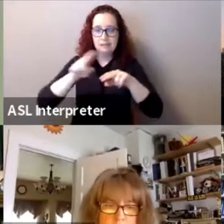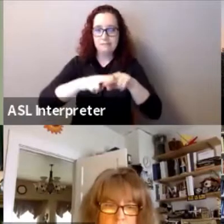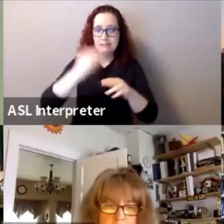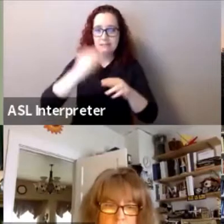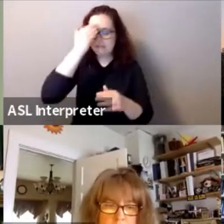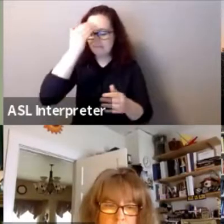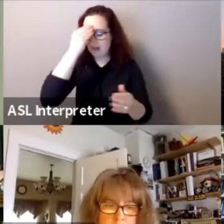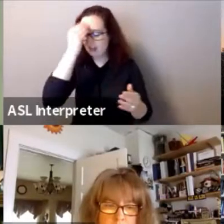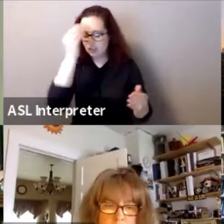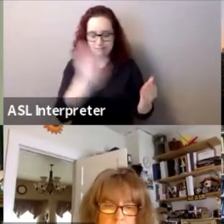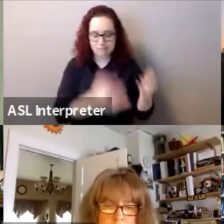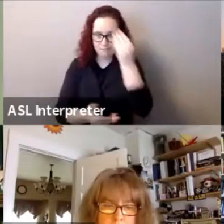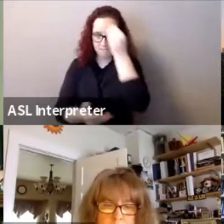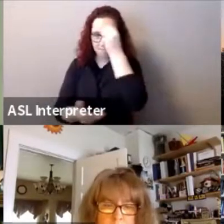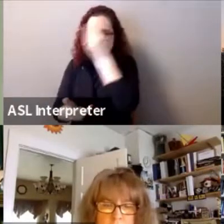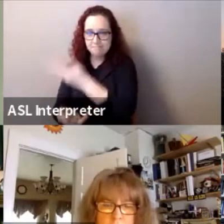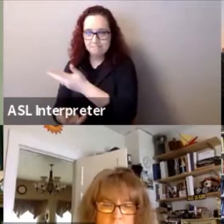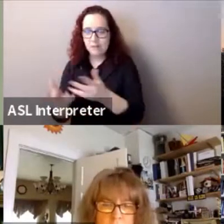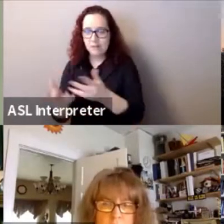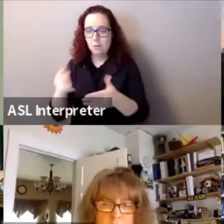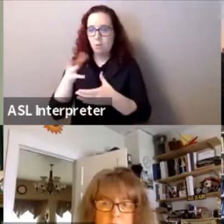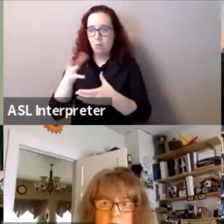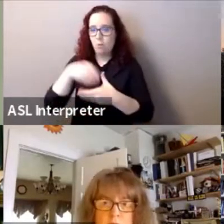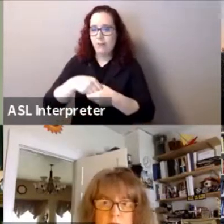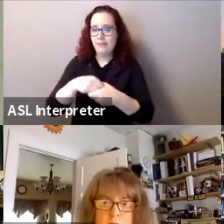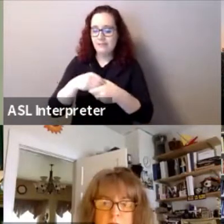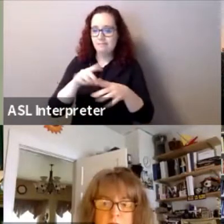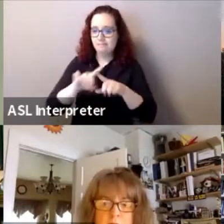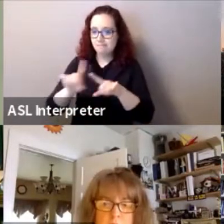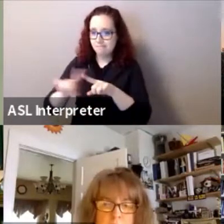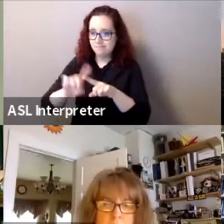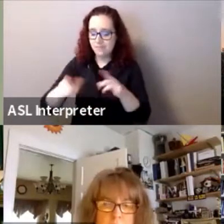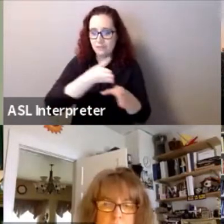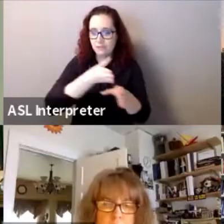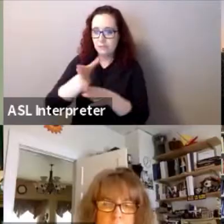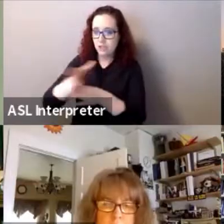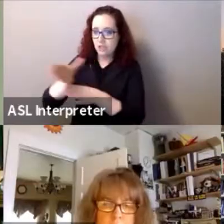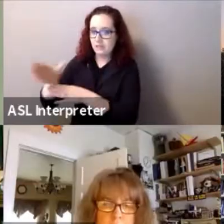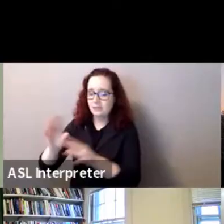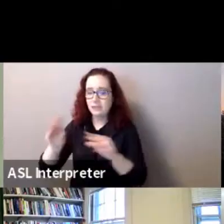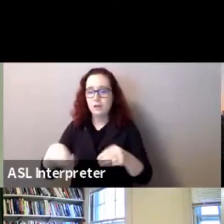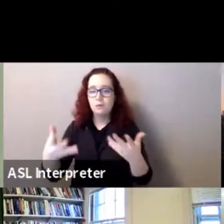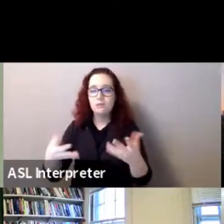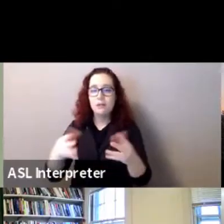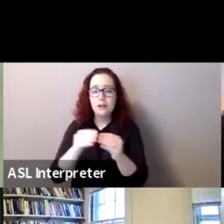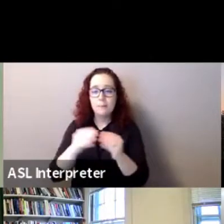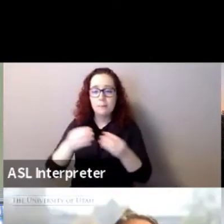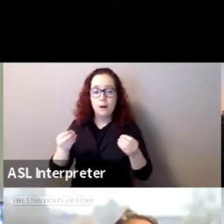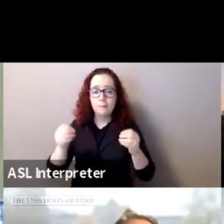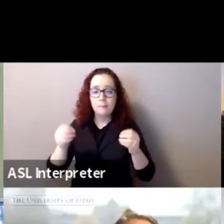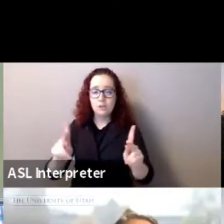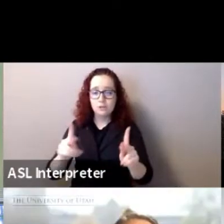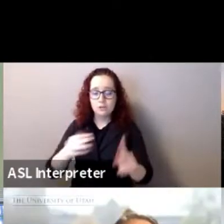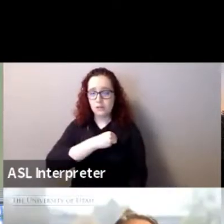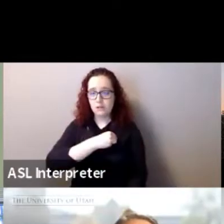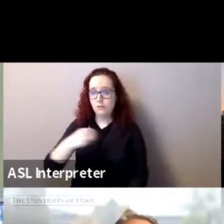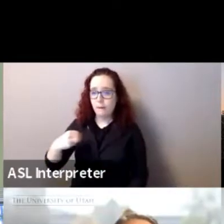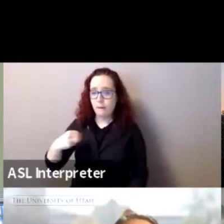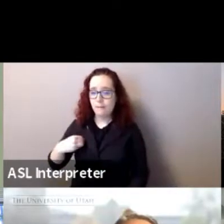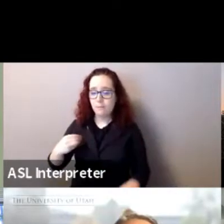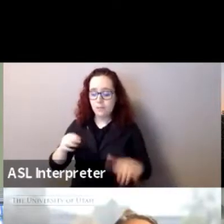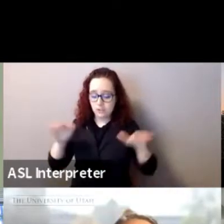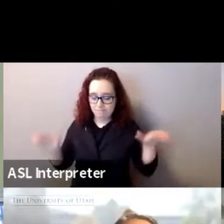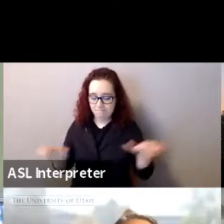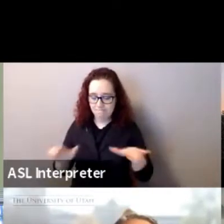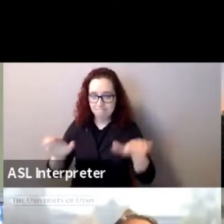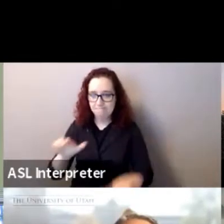collaboration within our different specialized research areas, and they offer more opportunities for members to actively participate in AERA activities,